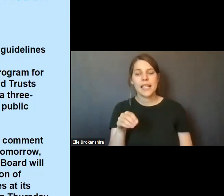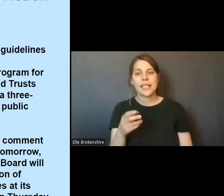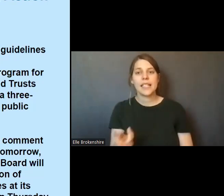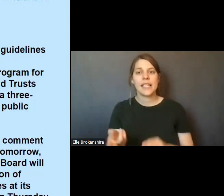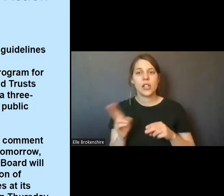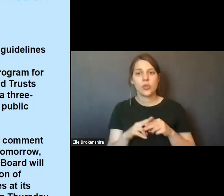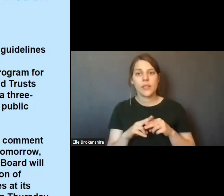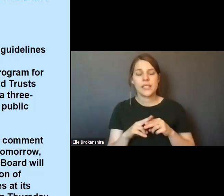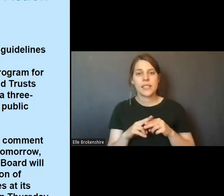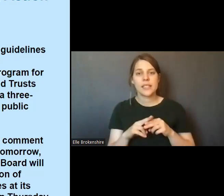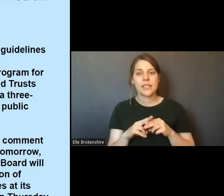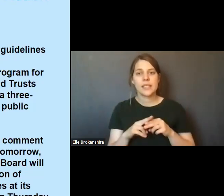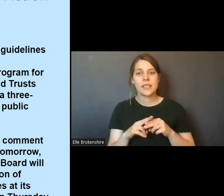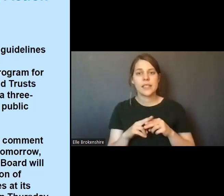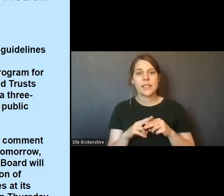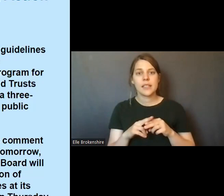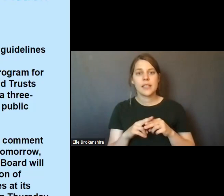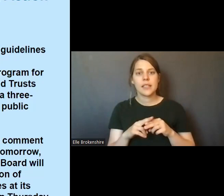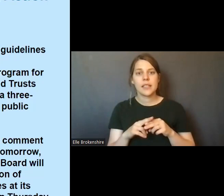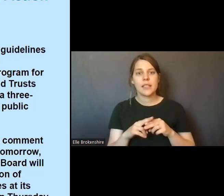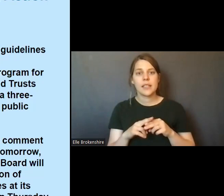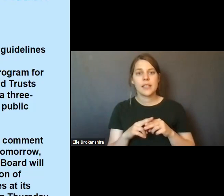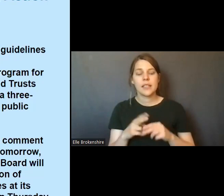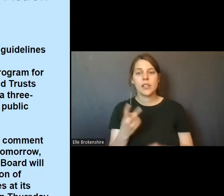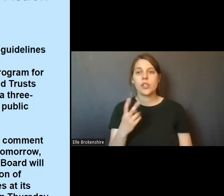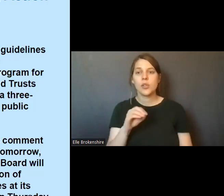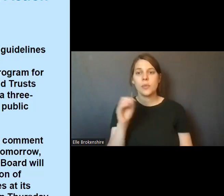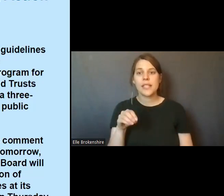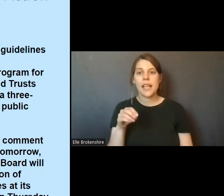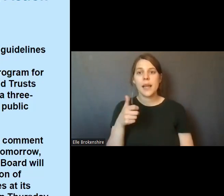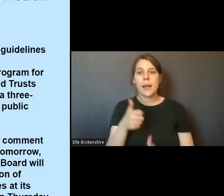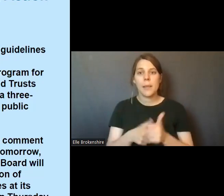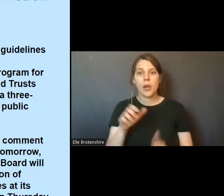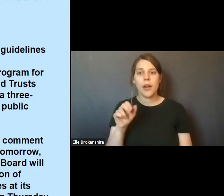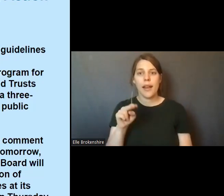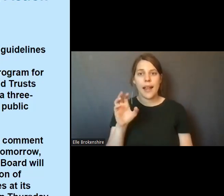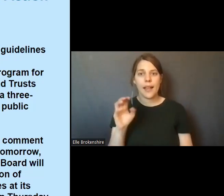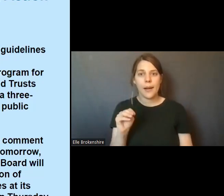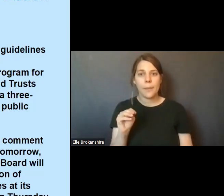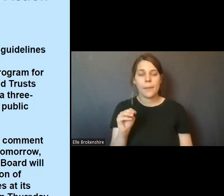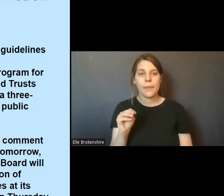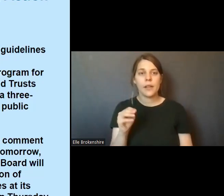of a maximum, so 2% per annum. So each of the